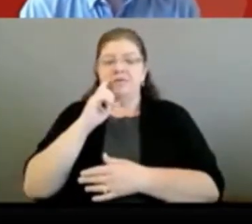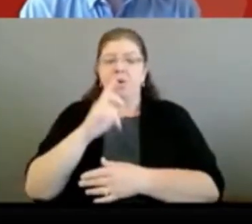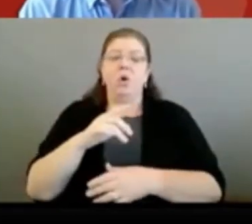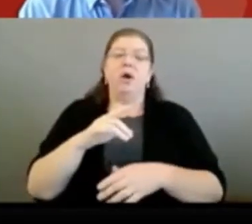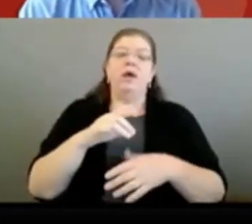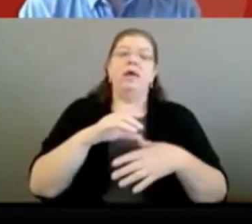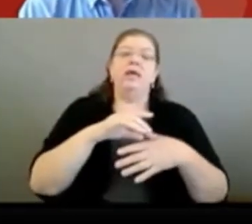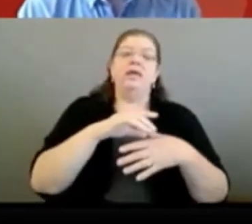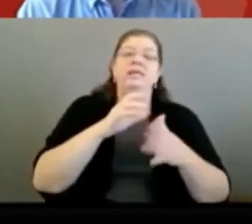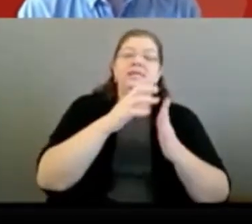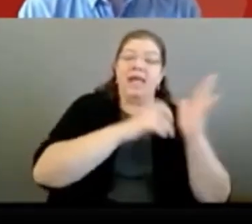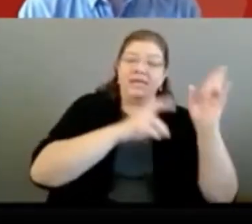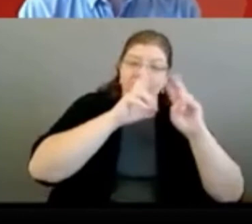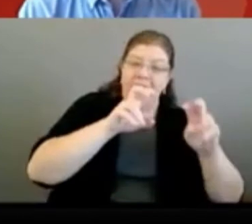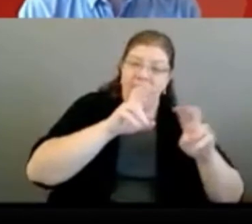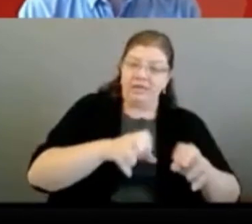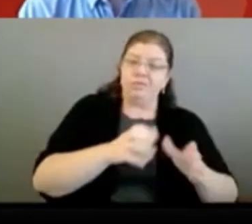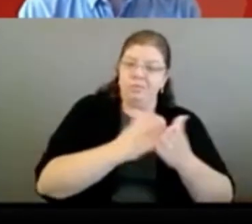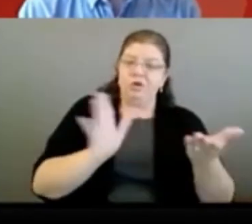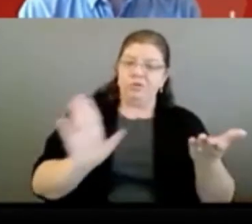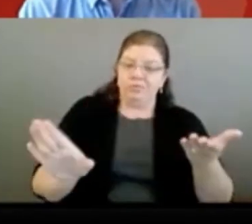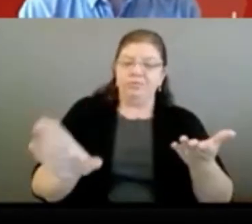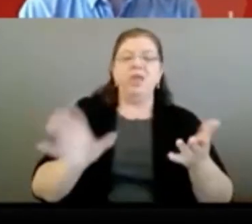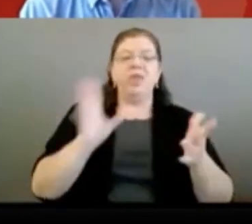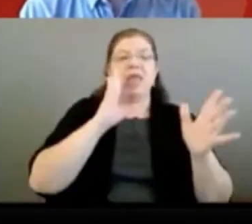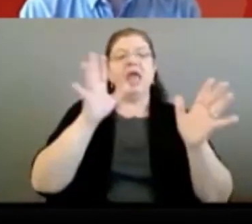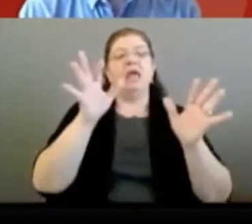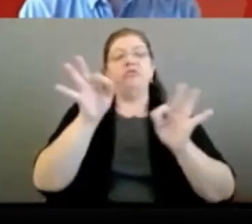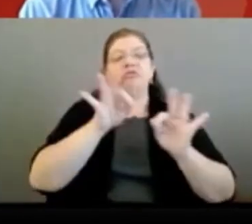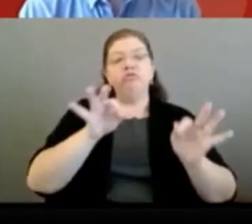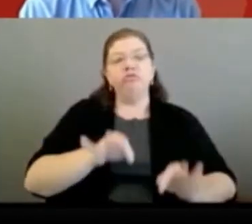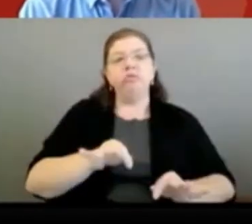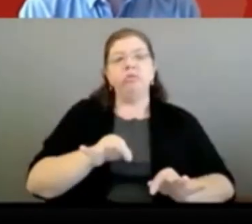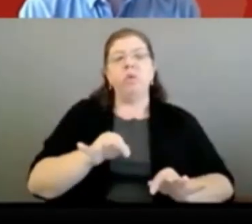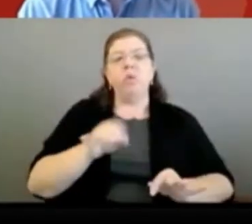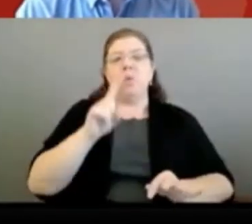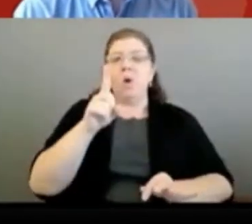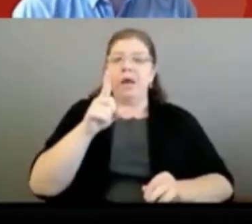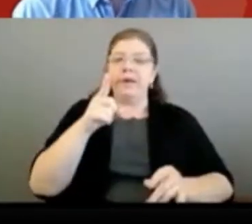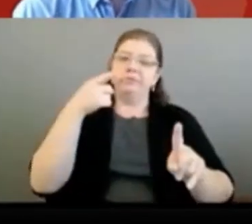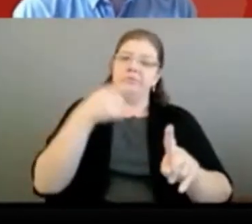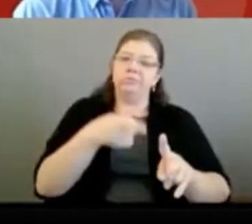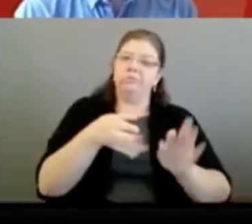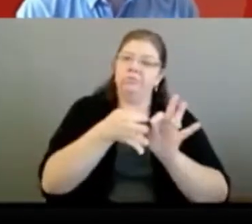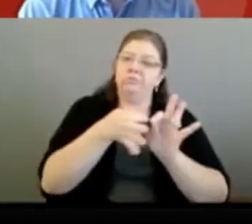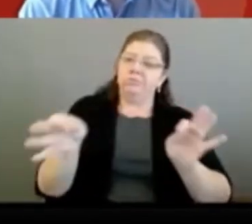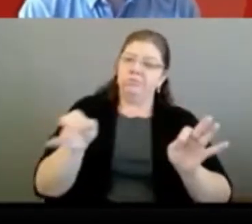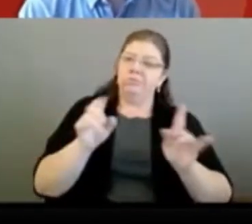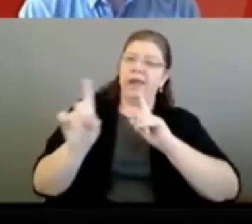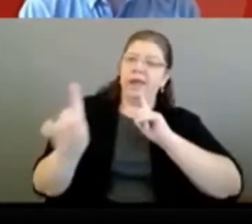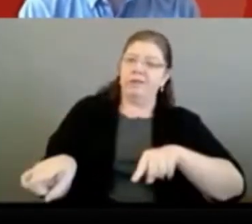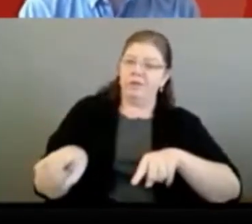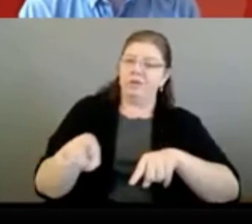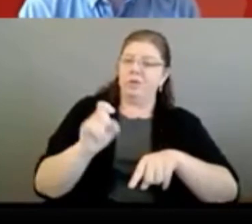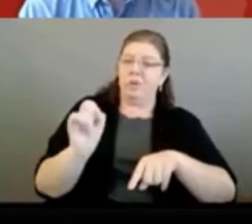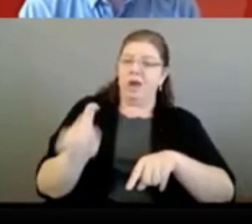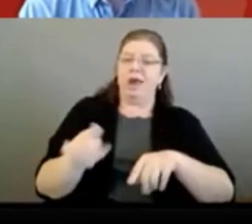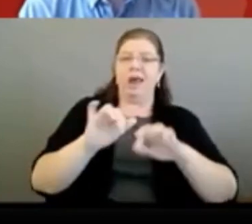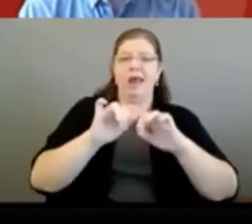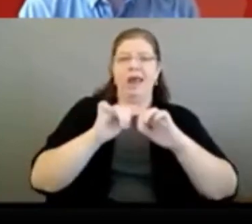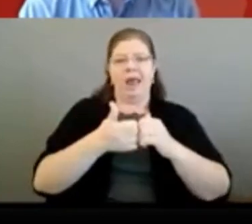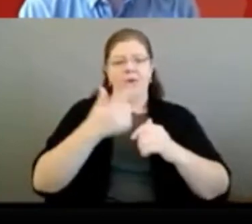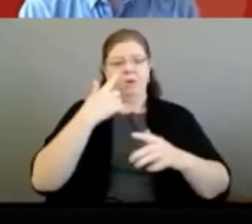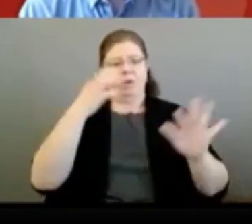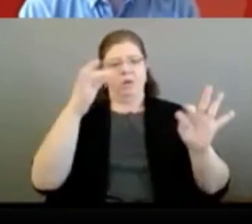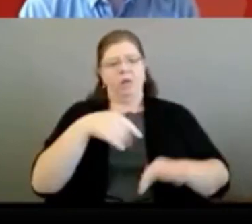book. They sort of characterize text mining as answering one central question. So how do we quantify